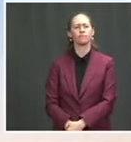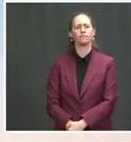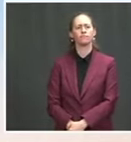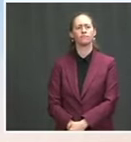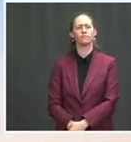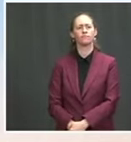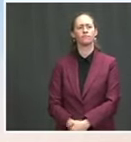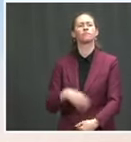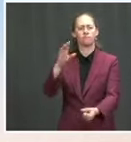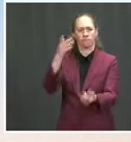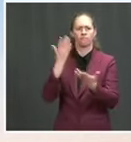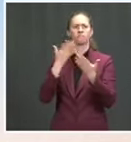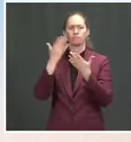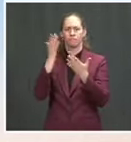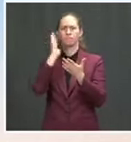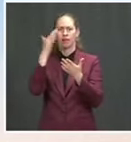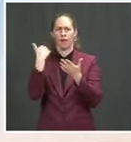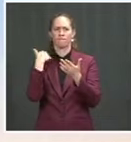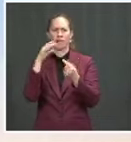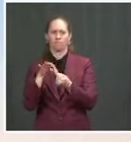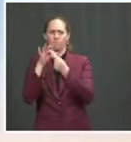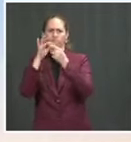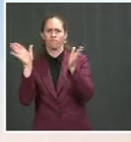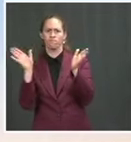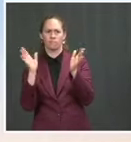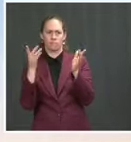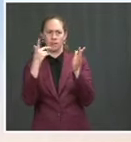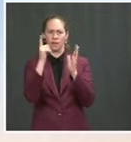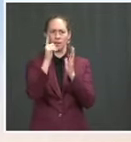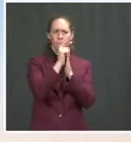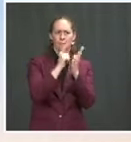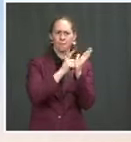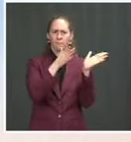Trillion. Sorry, $6 trillion. It's a lot more money that way.